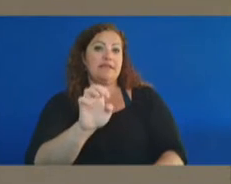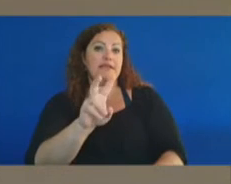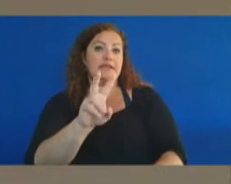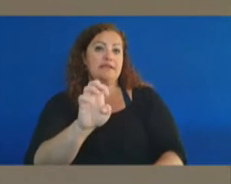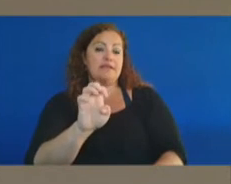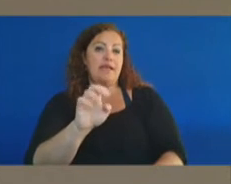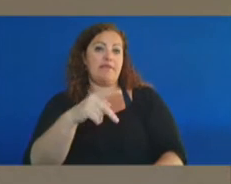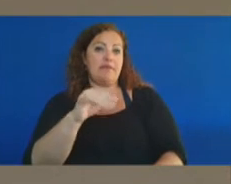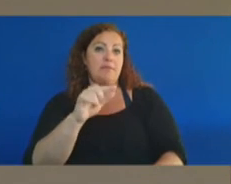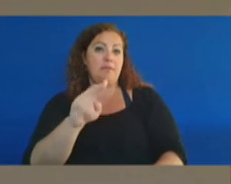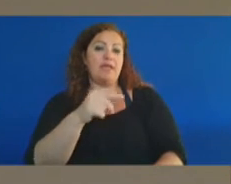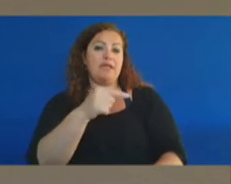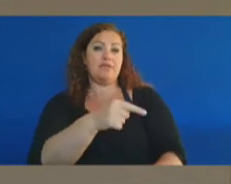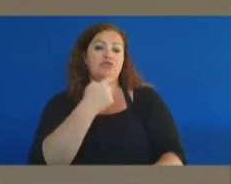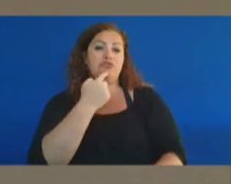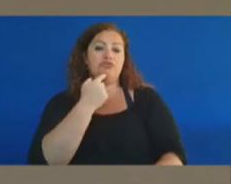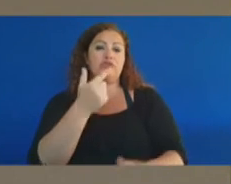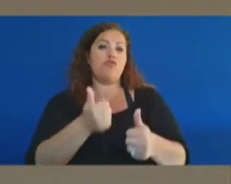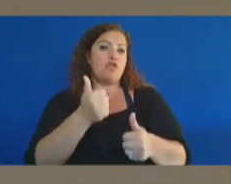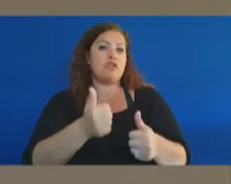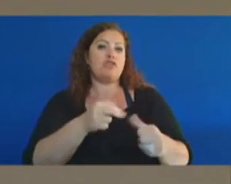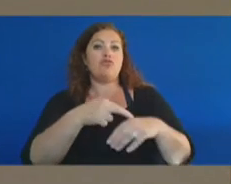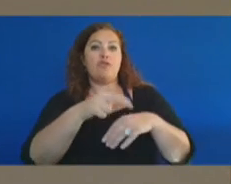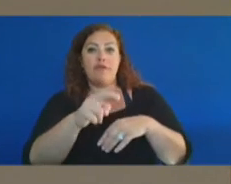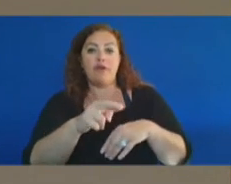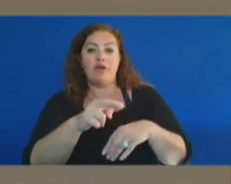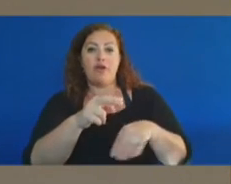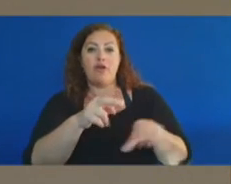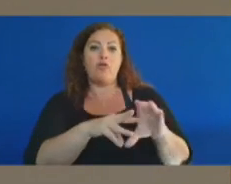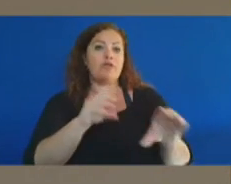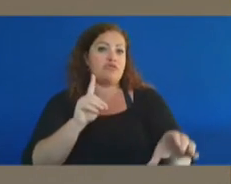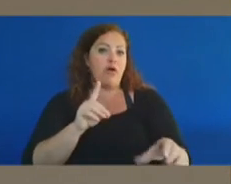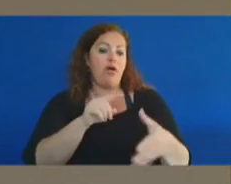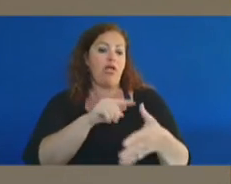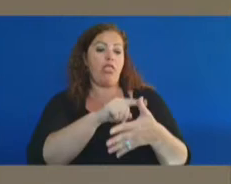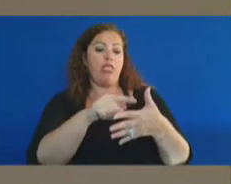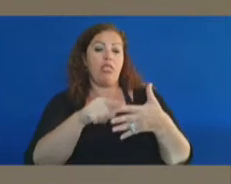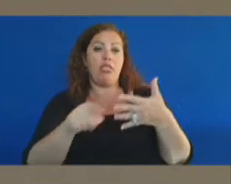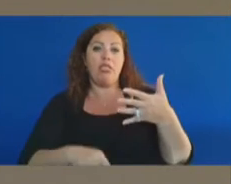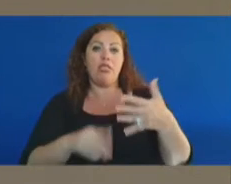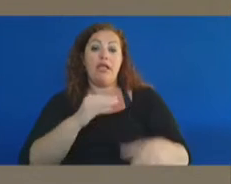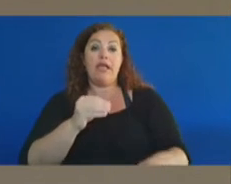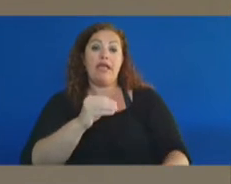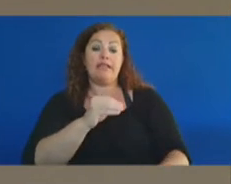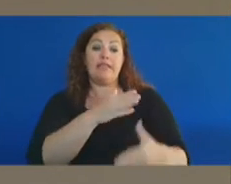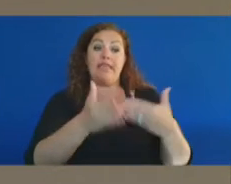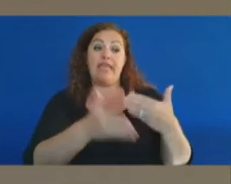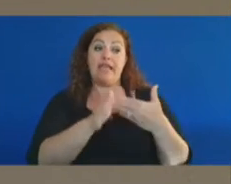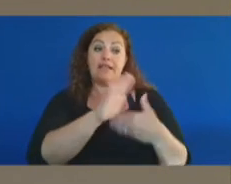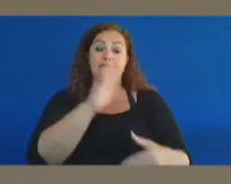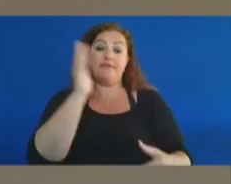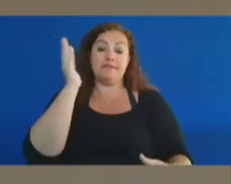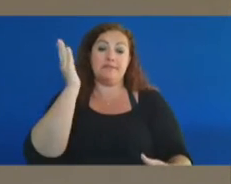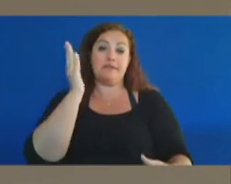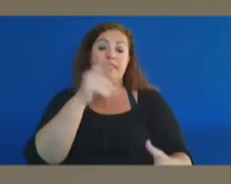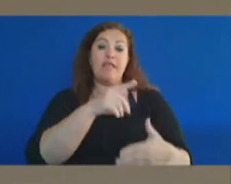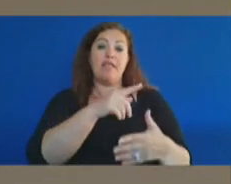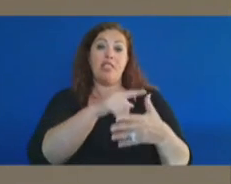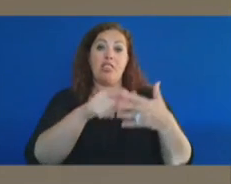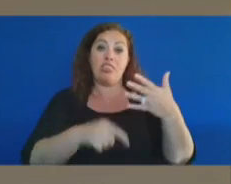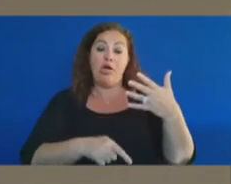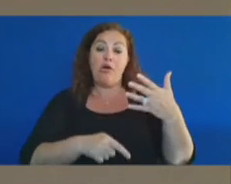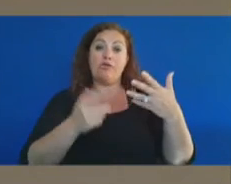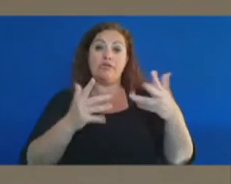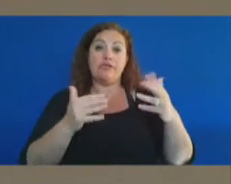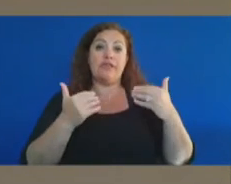deferrals and withdrawals and Council to at the end of his presentation of these petitions to have a